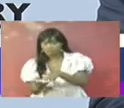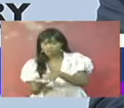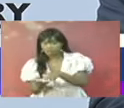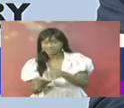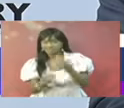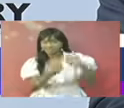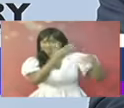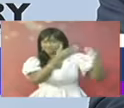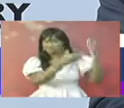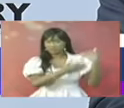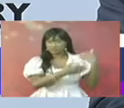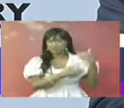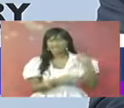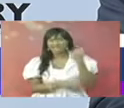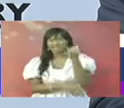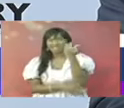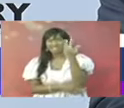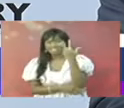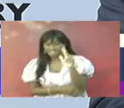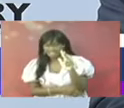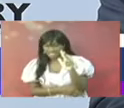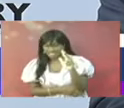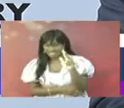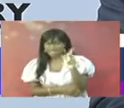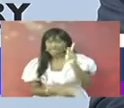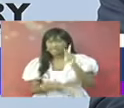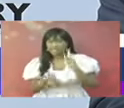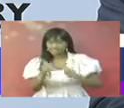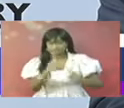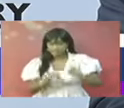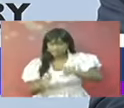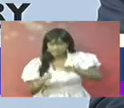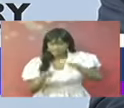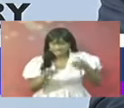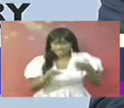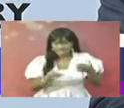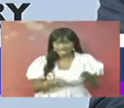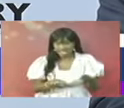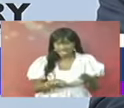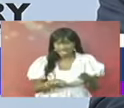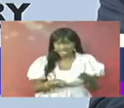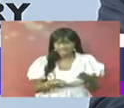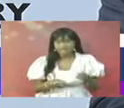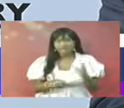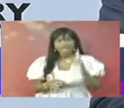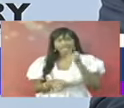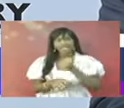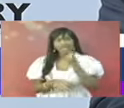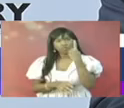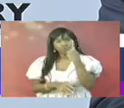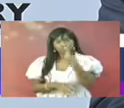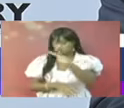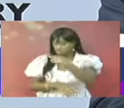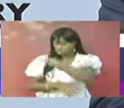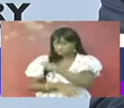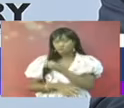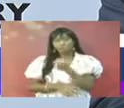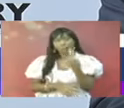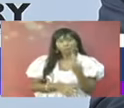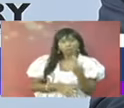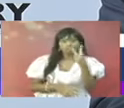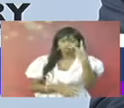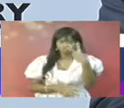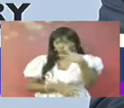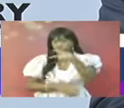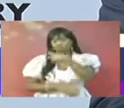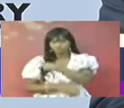that there were 13, at the first instance, there were 13 deaths in persons who would have had one or both doses of a vaccine in